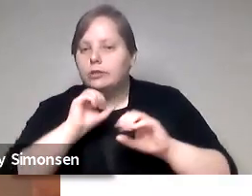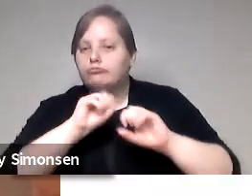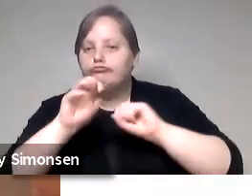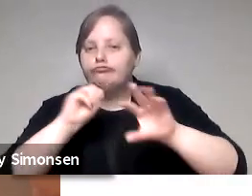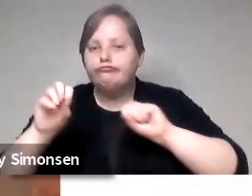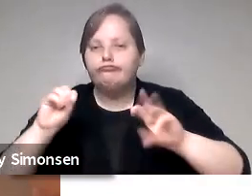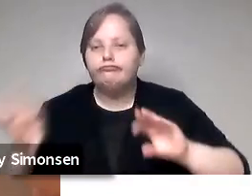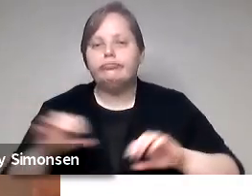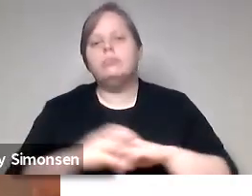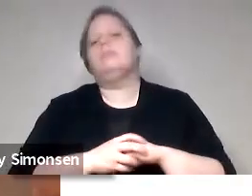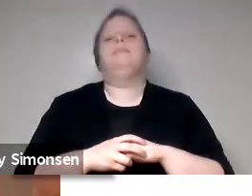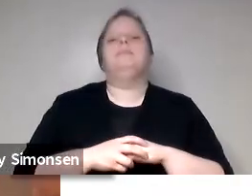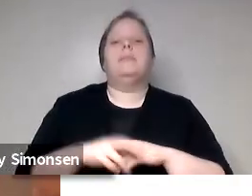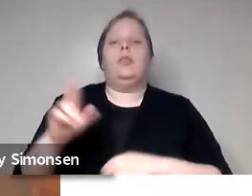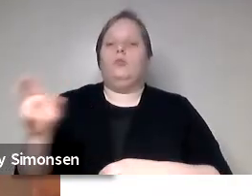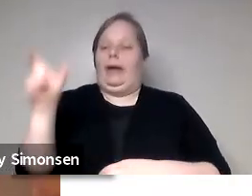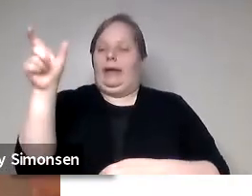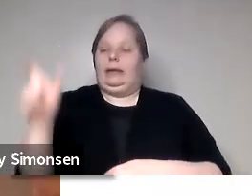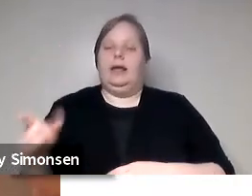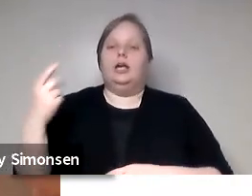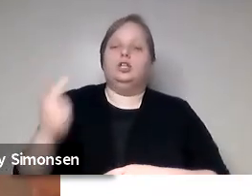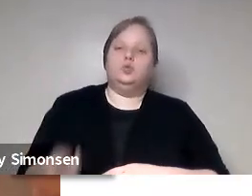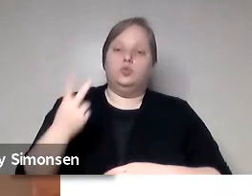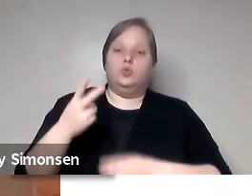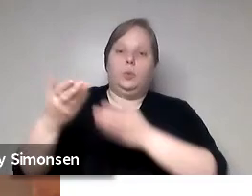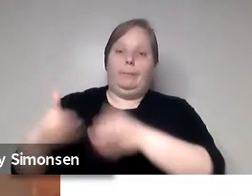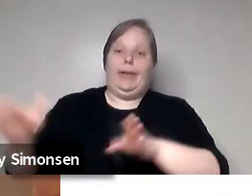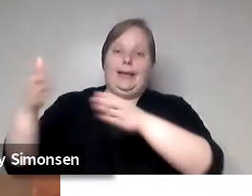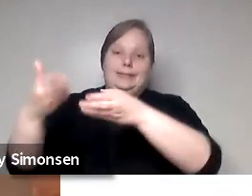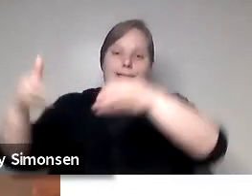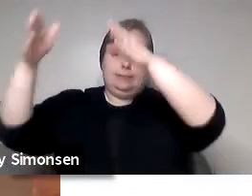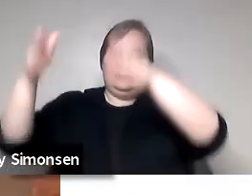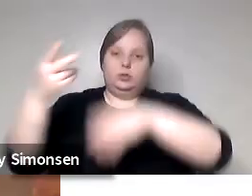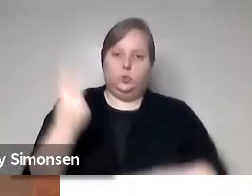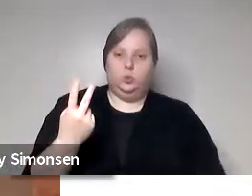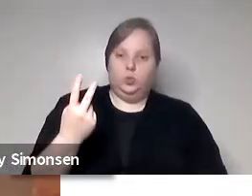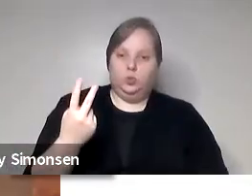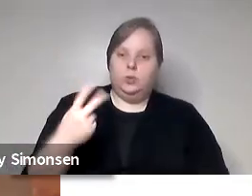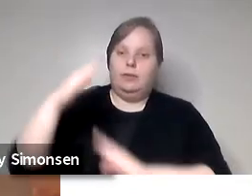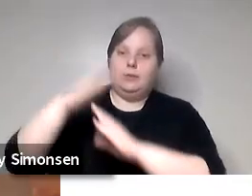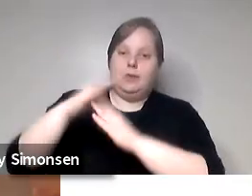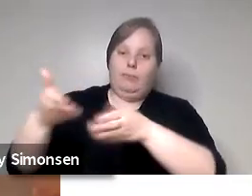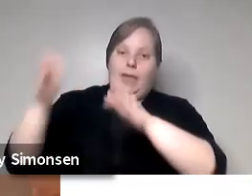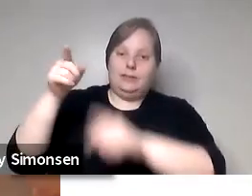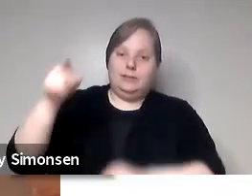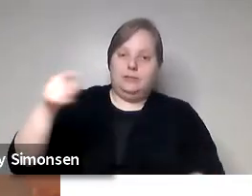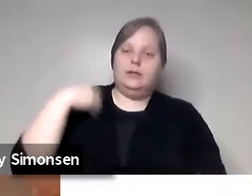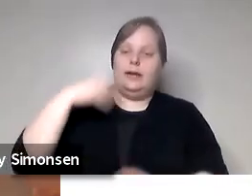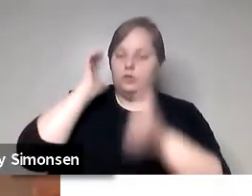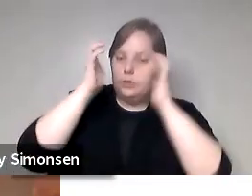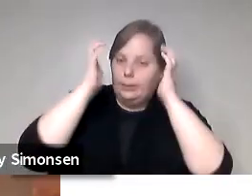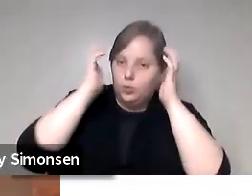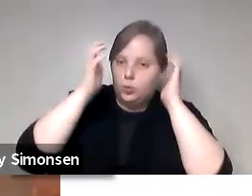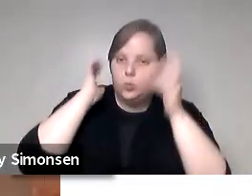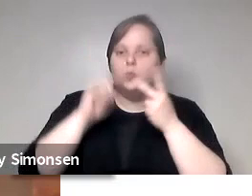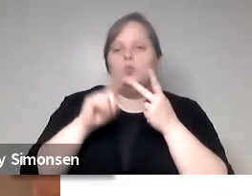on the right side, it has two baskets, one on top of the other. The top basket has your shampoos